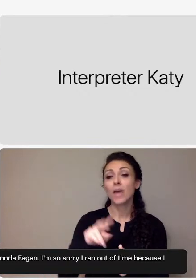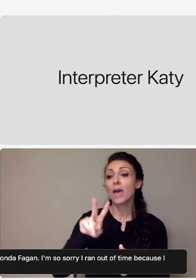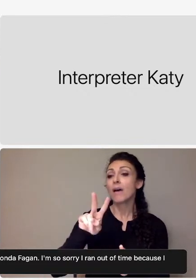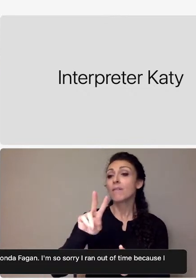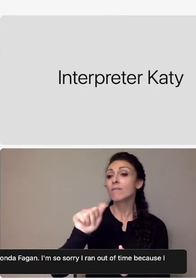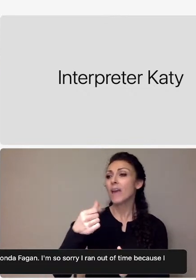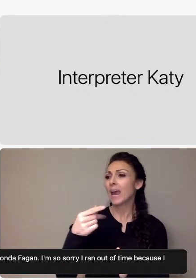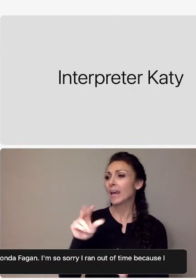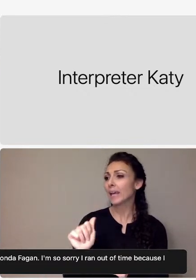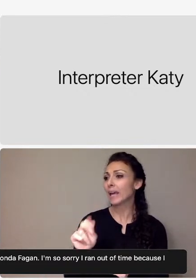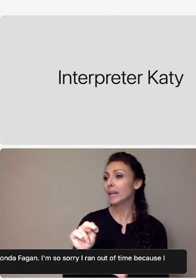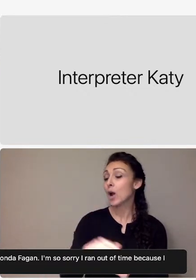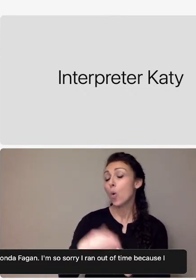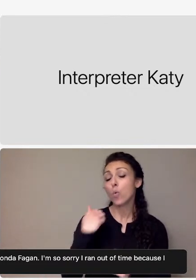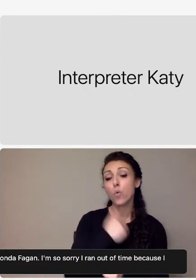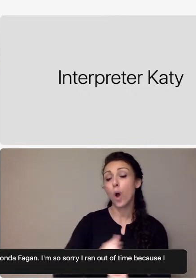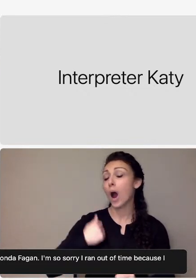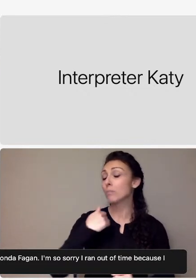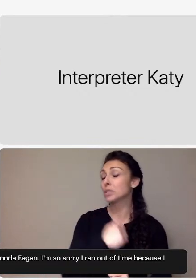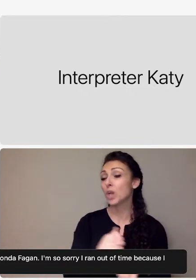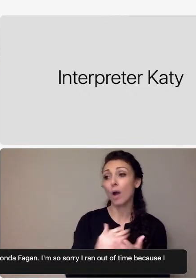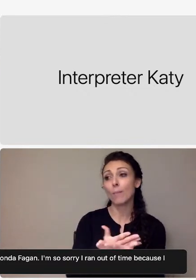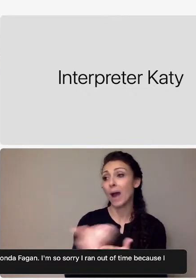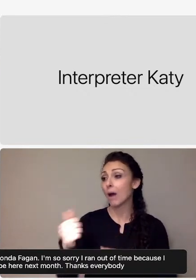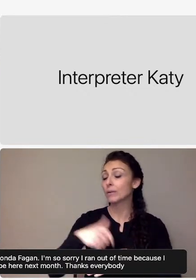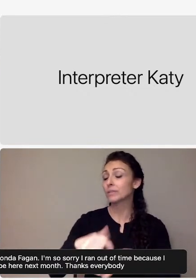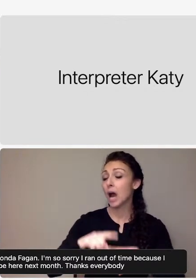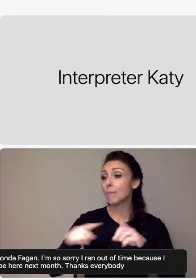hussey i'll be here next month thank everybody